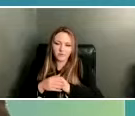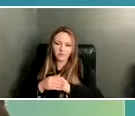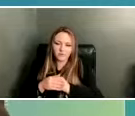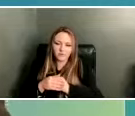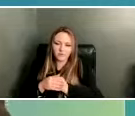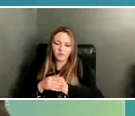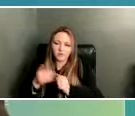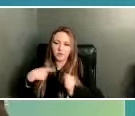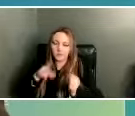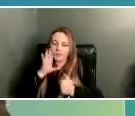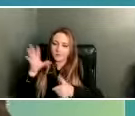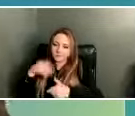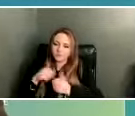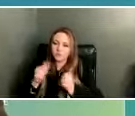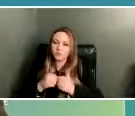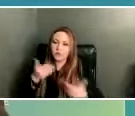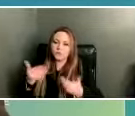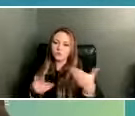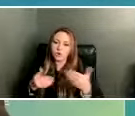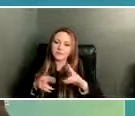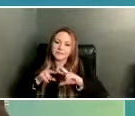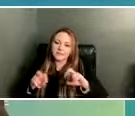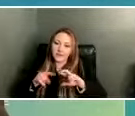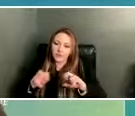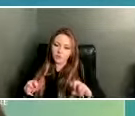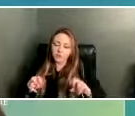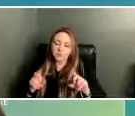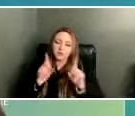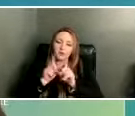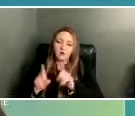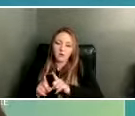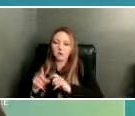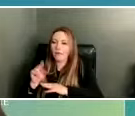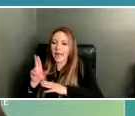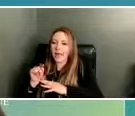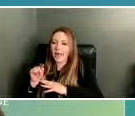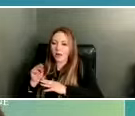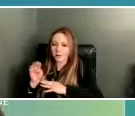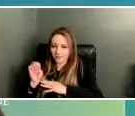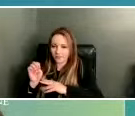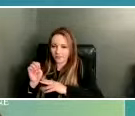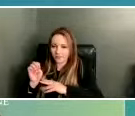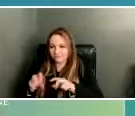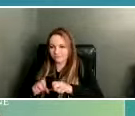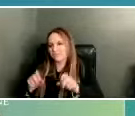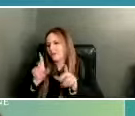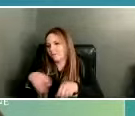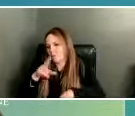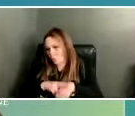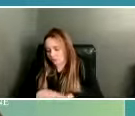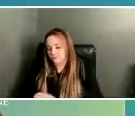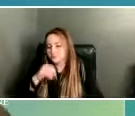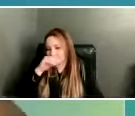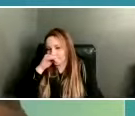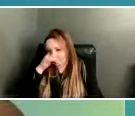in process evaluation as well as outcome evaluation. Absolutely, absolutely. And